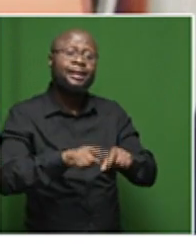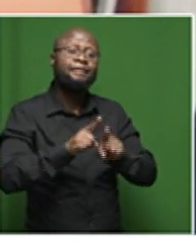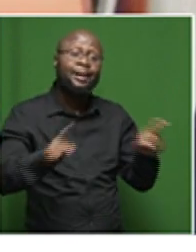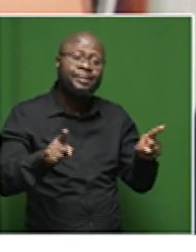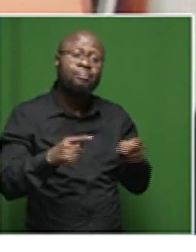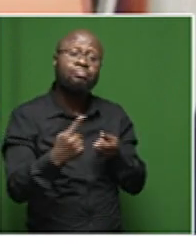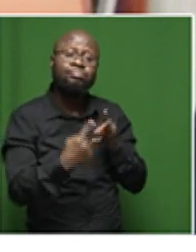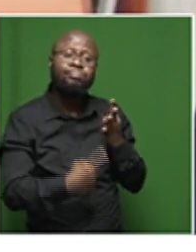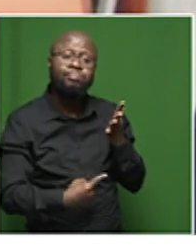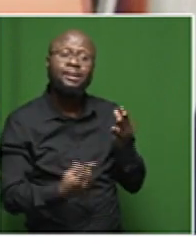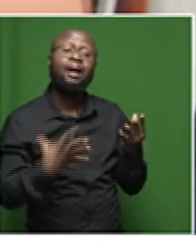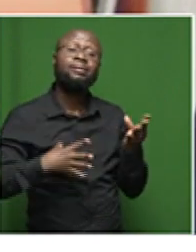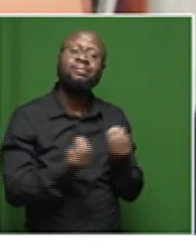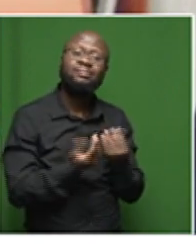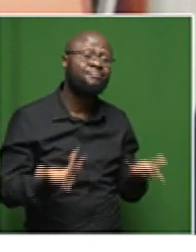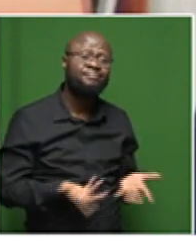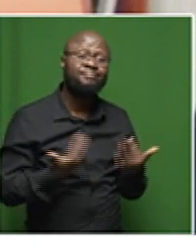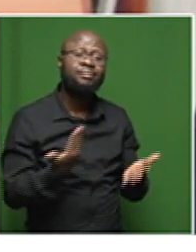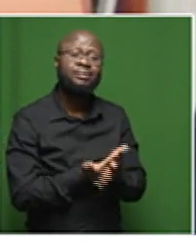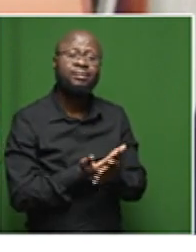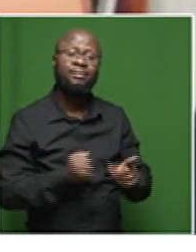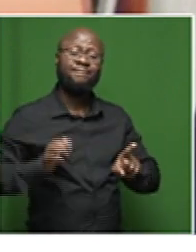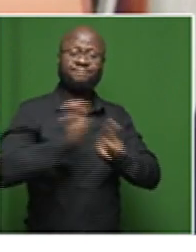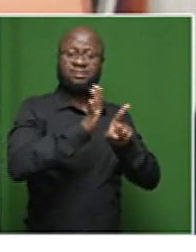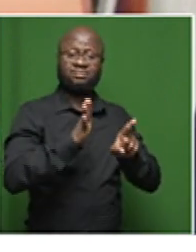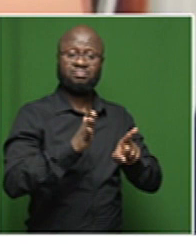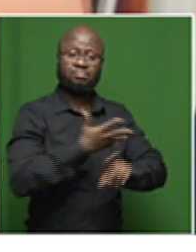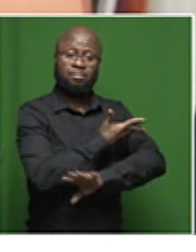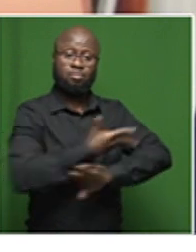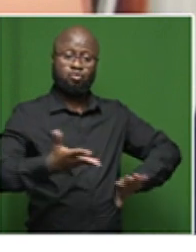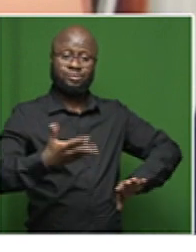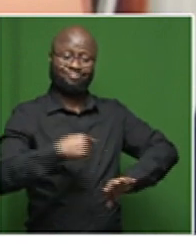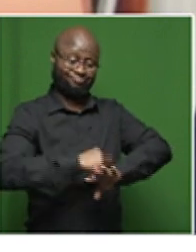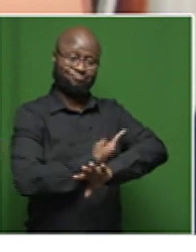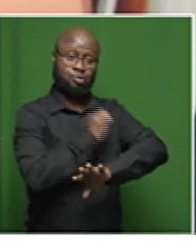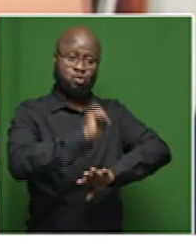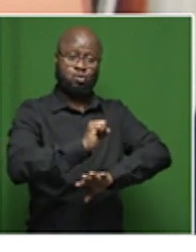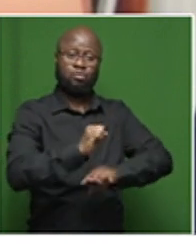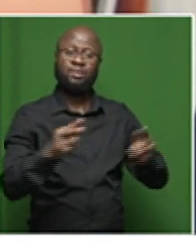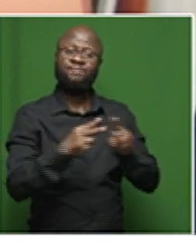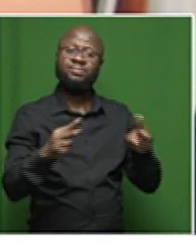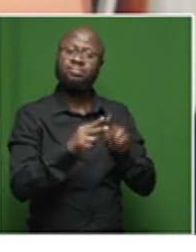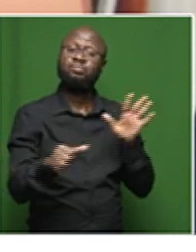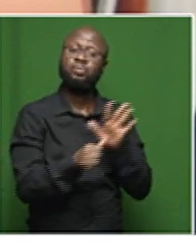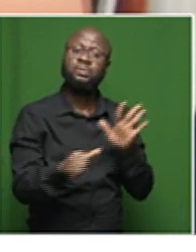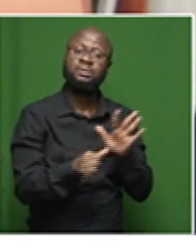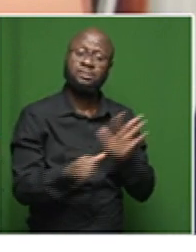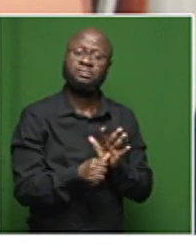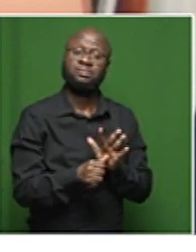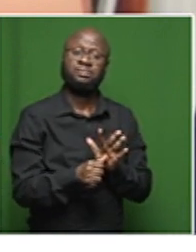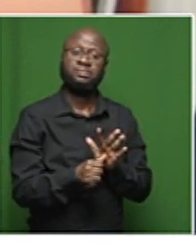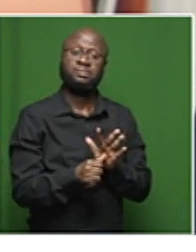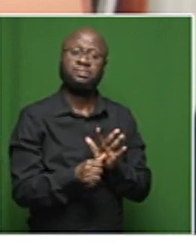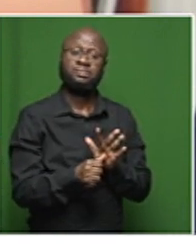contributing factors that can affect the blood vessels. Mm. So it's very, very, very, very, very crucial. So